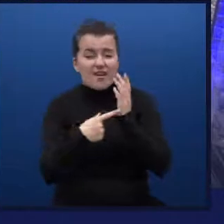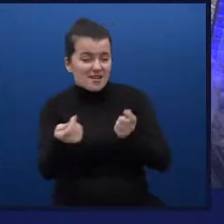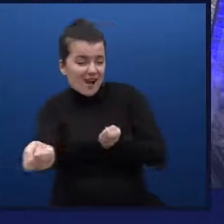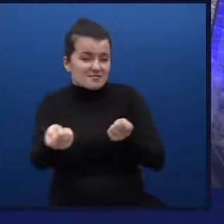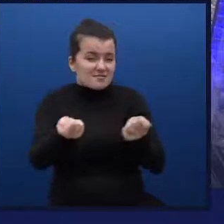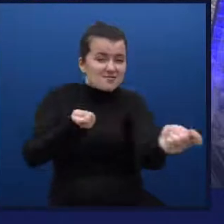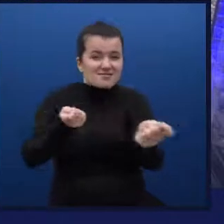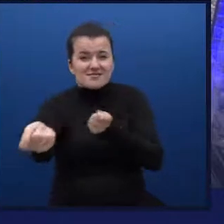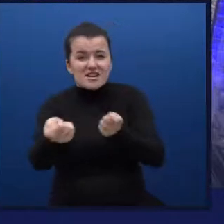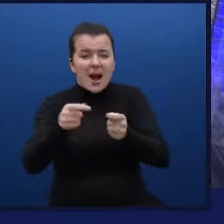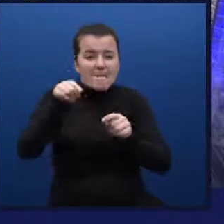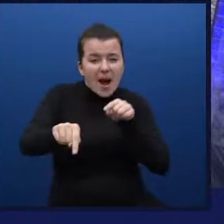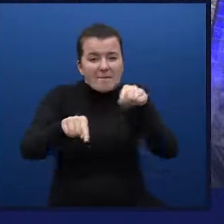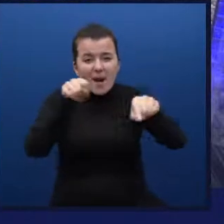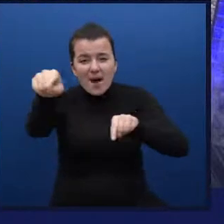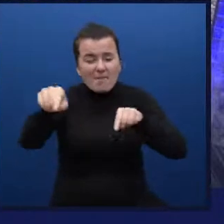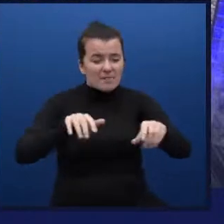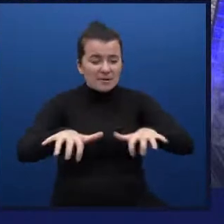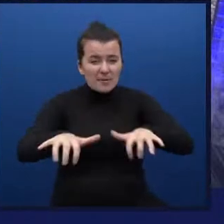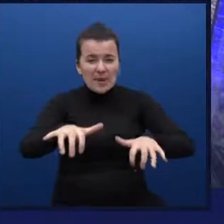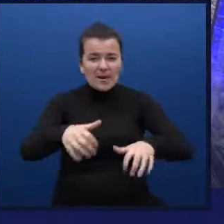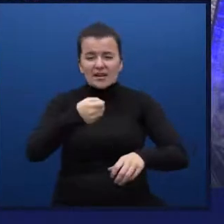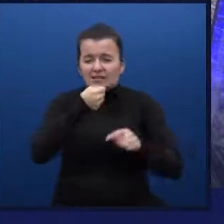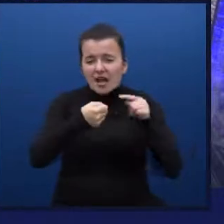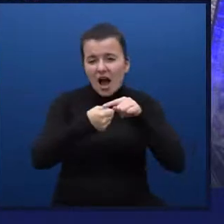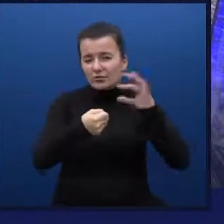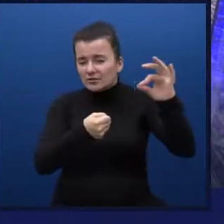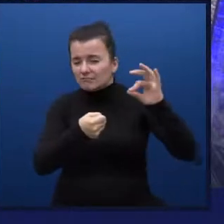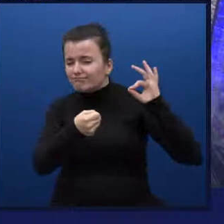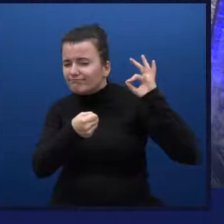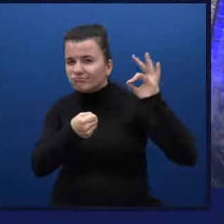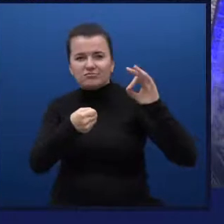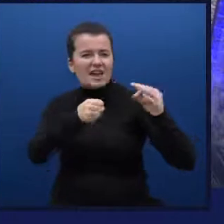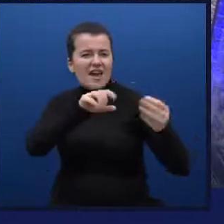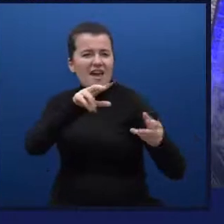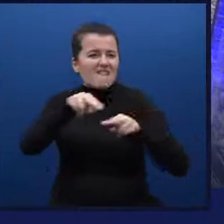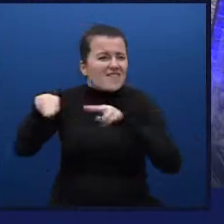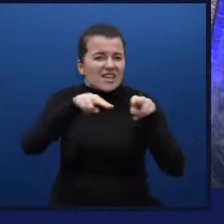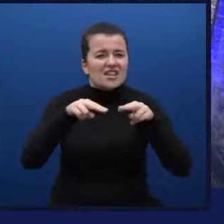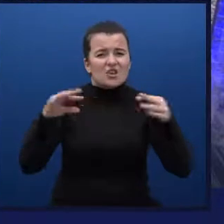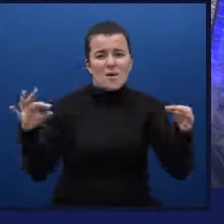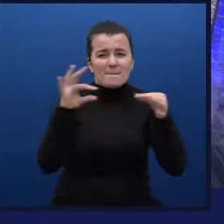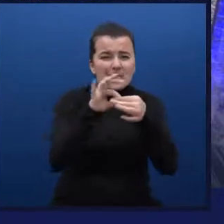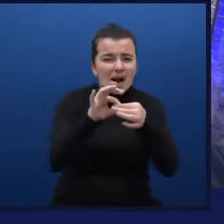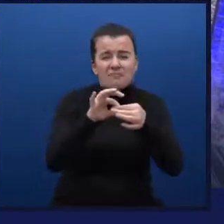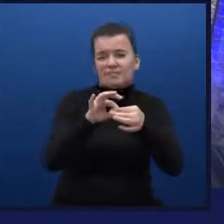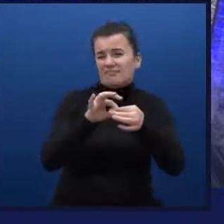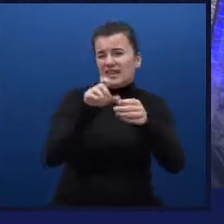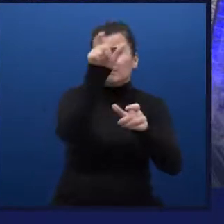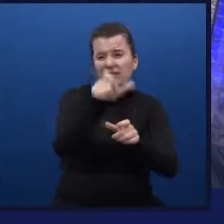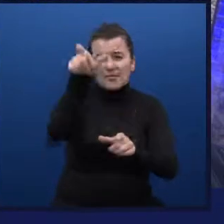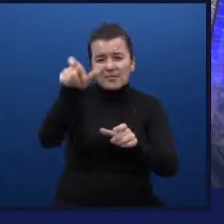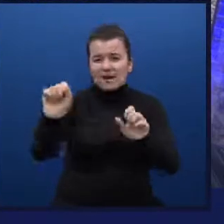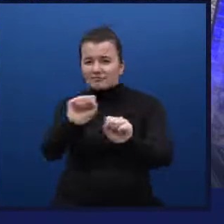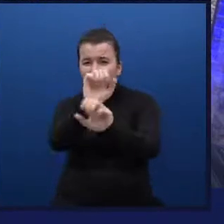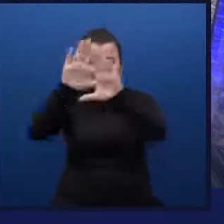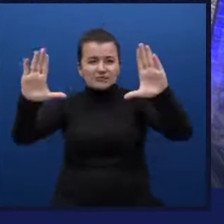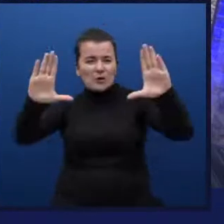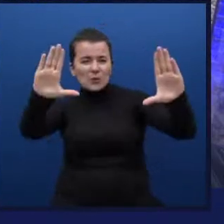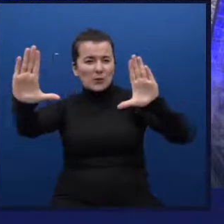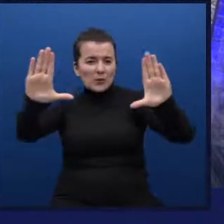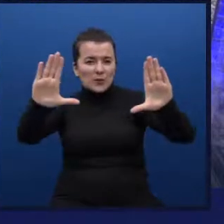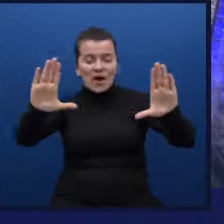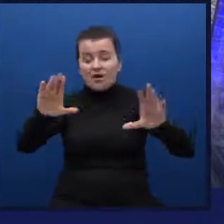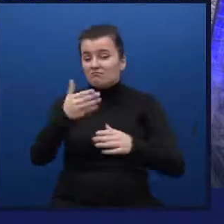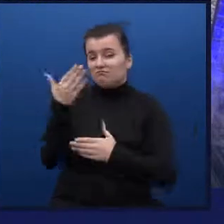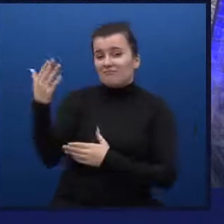pushing buttons, making sure that the sound is working, failing video connections, just like we had tonight with Seth. That's